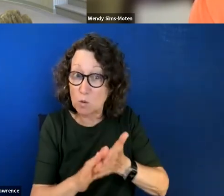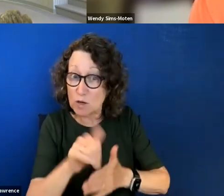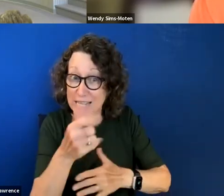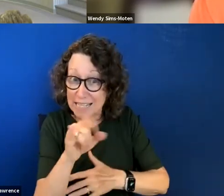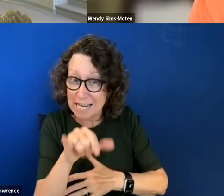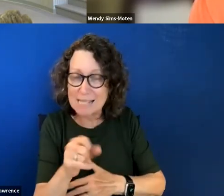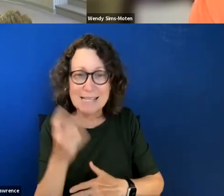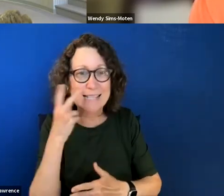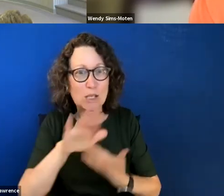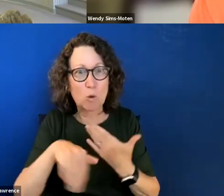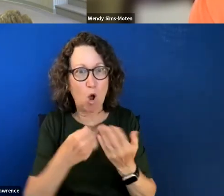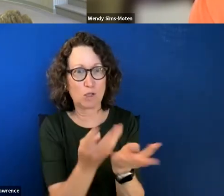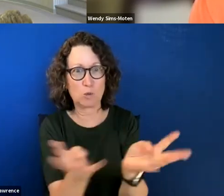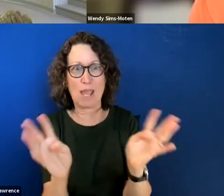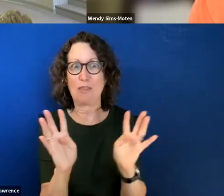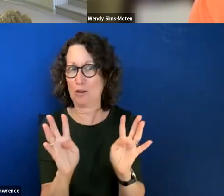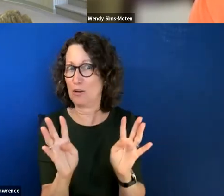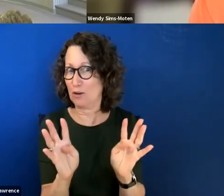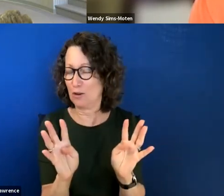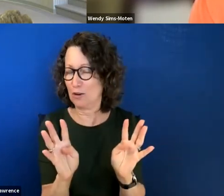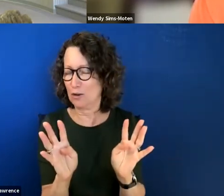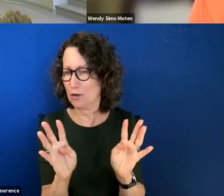see you are all together.